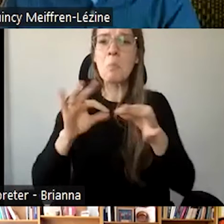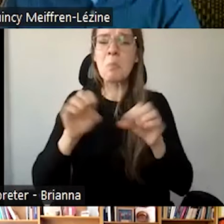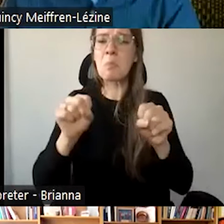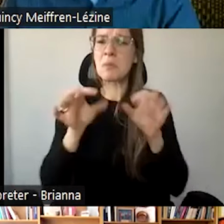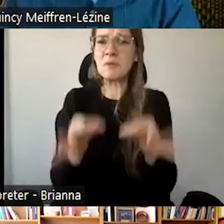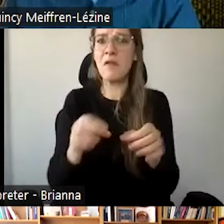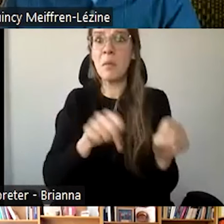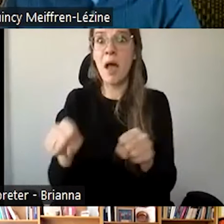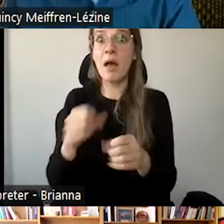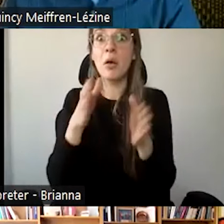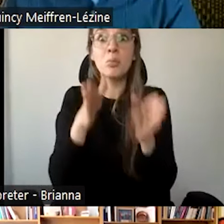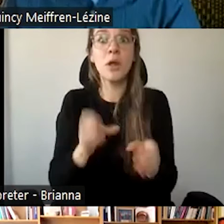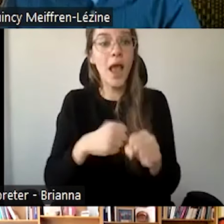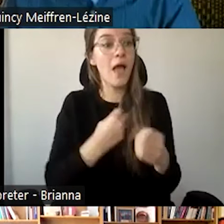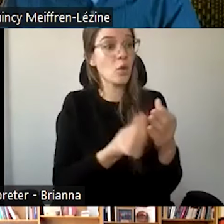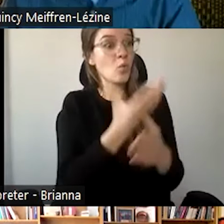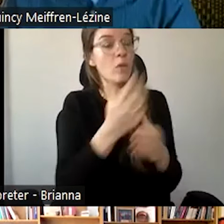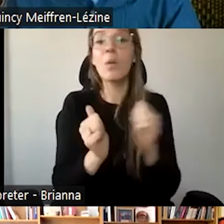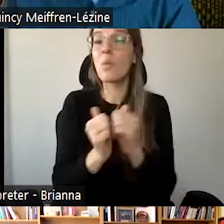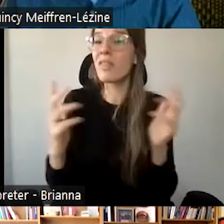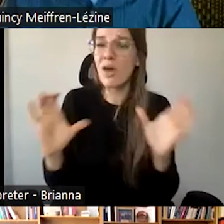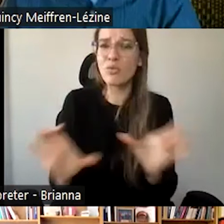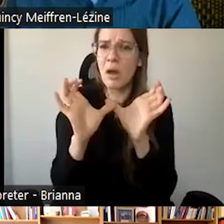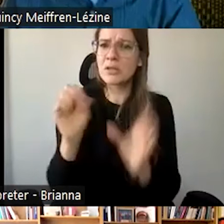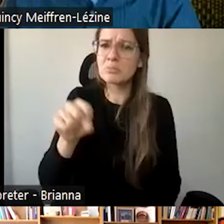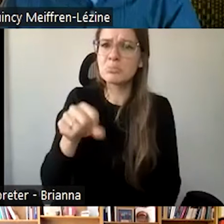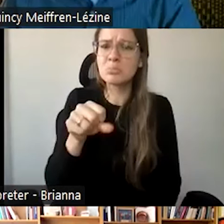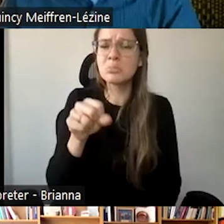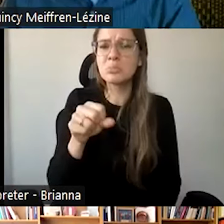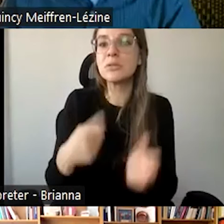somebody to experience growth without a crisis. And there's definitely